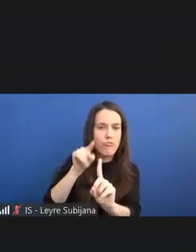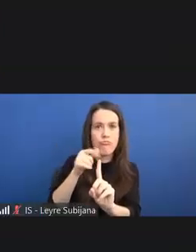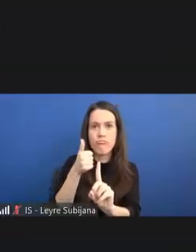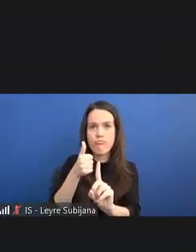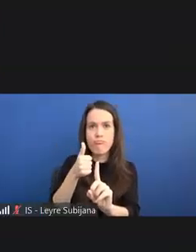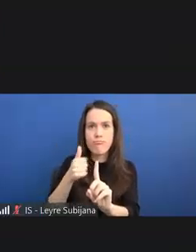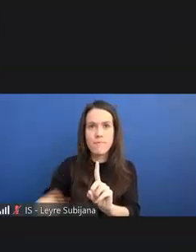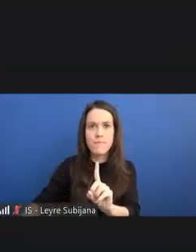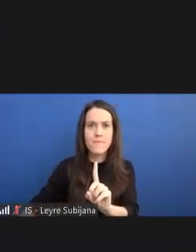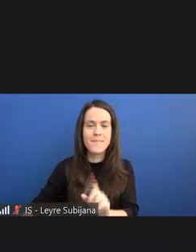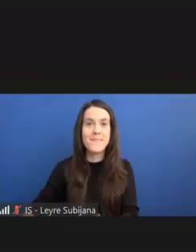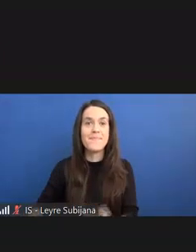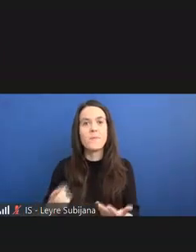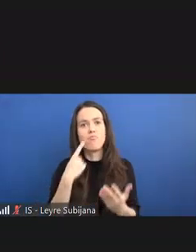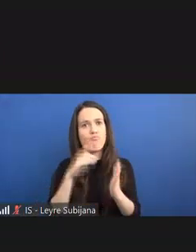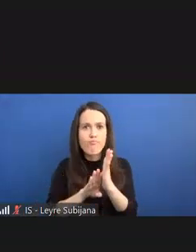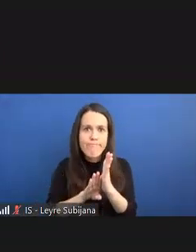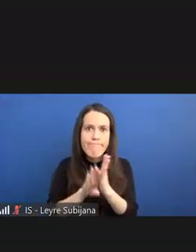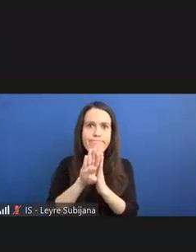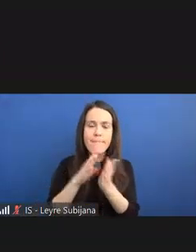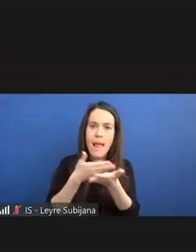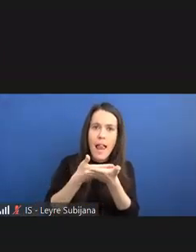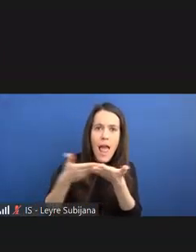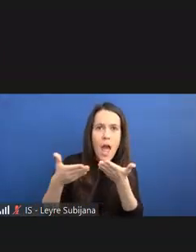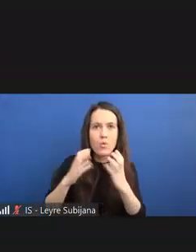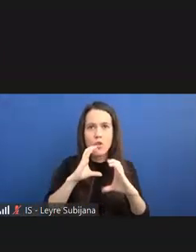to developing language and communication.